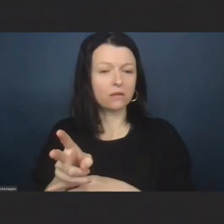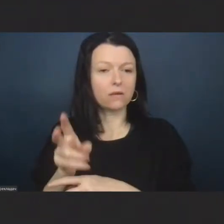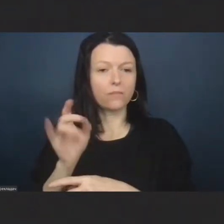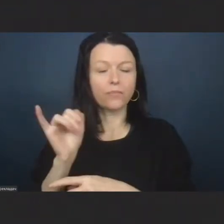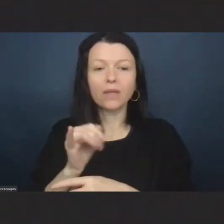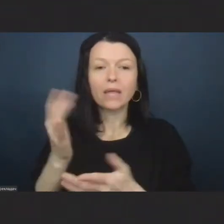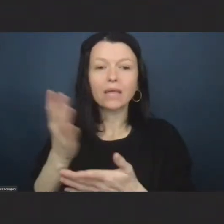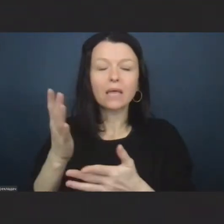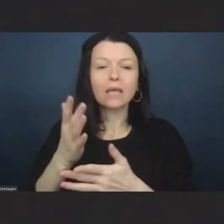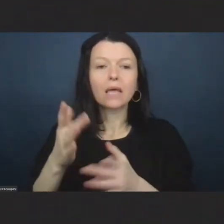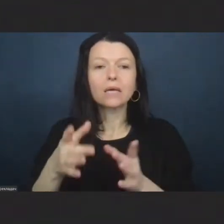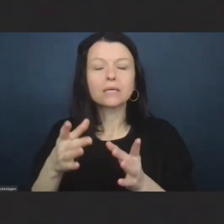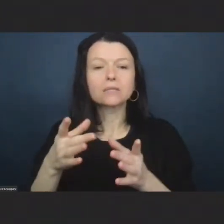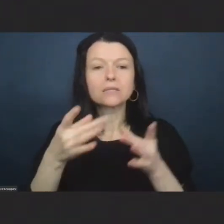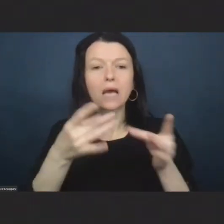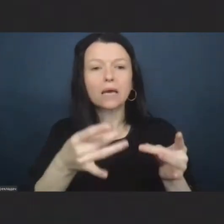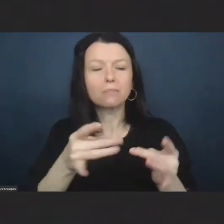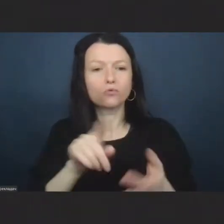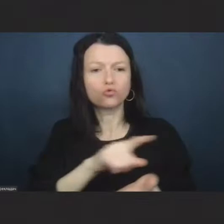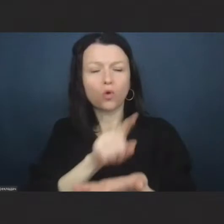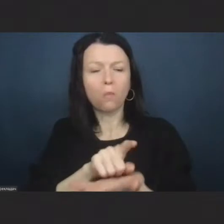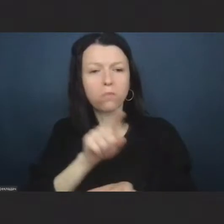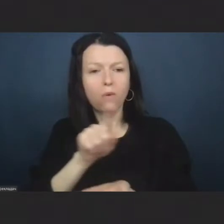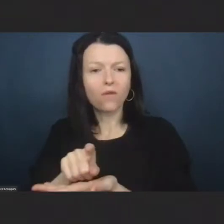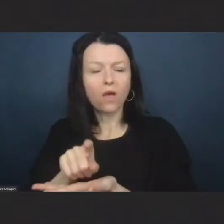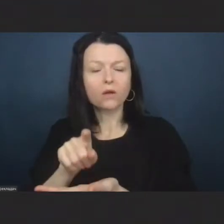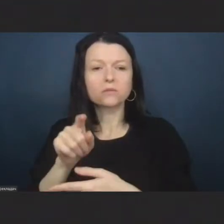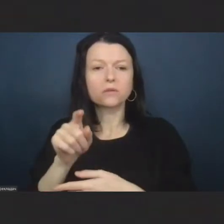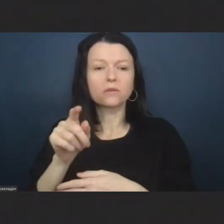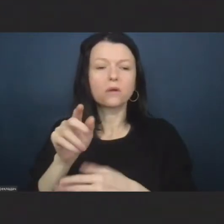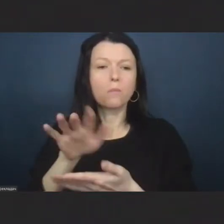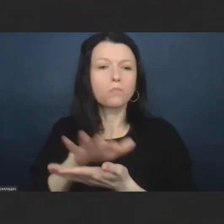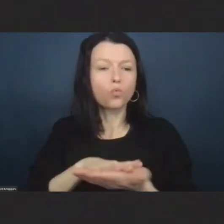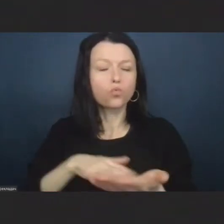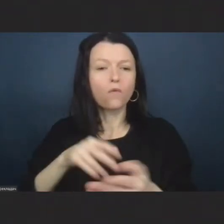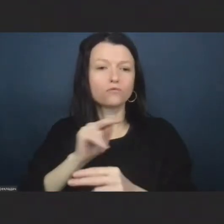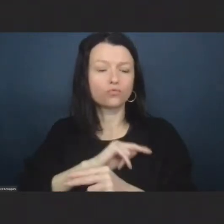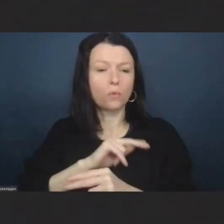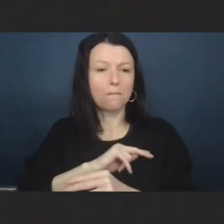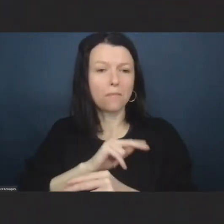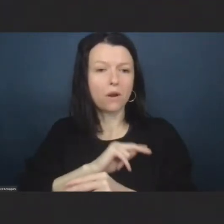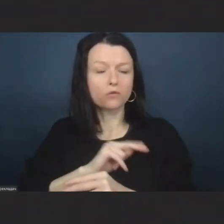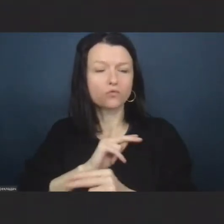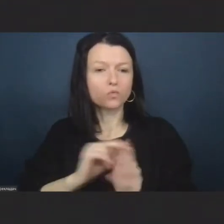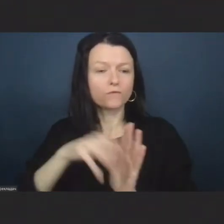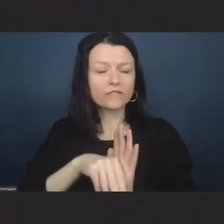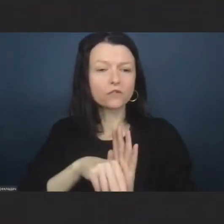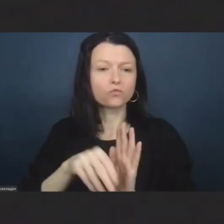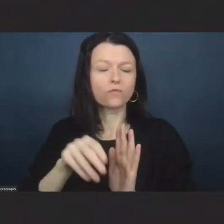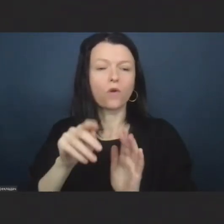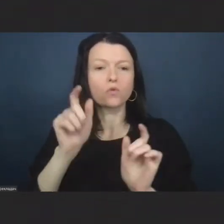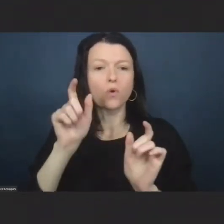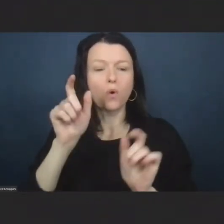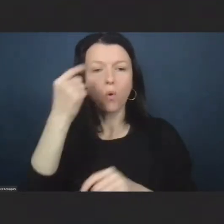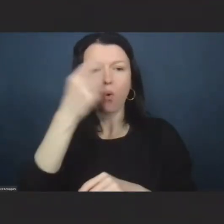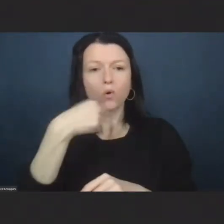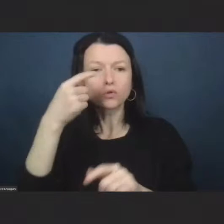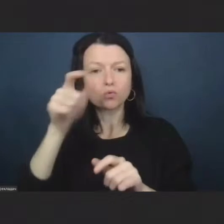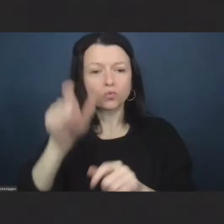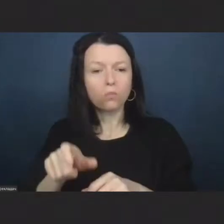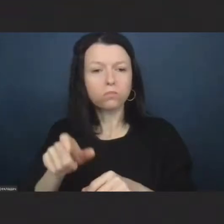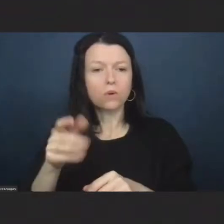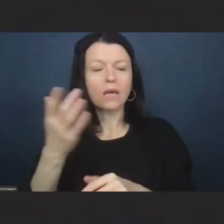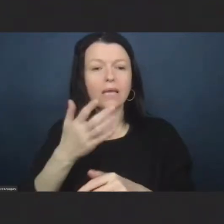disabilities cannot be sacked, and the employer is obliged to continue and prolong